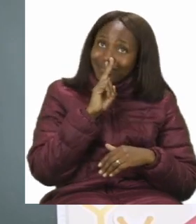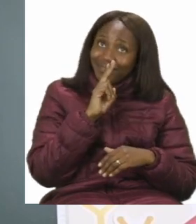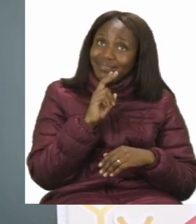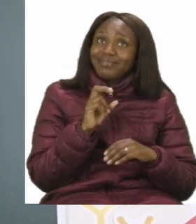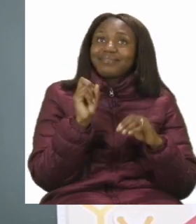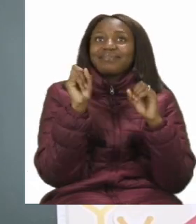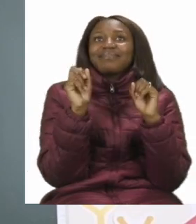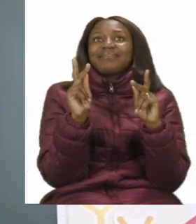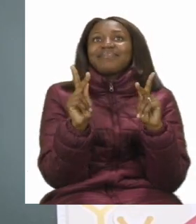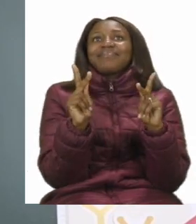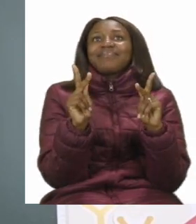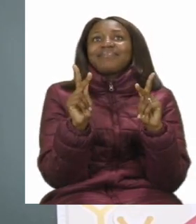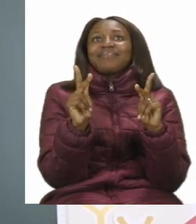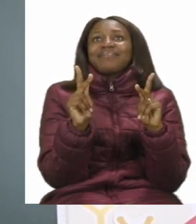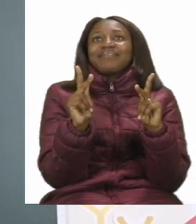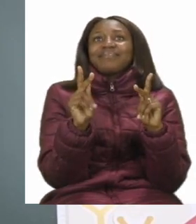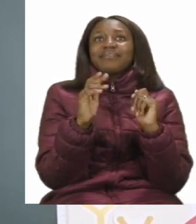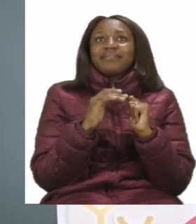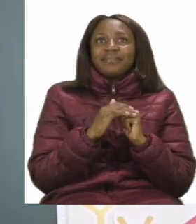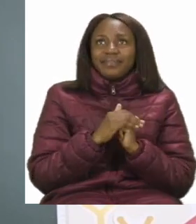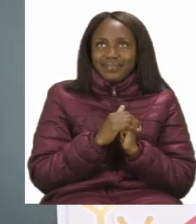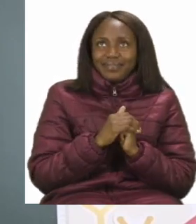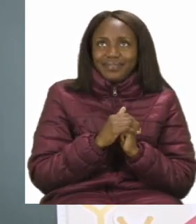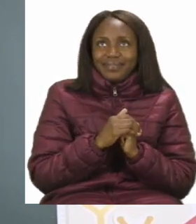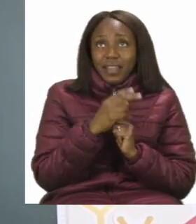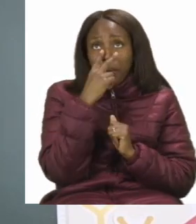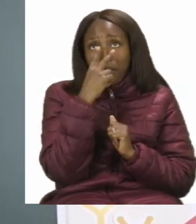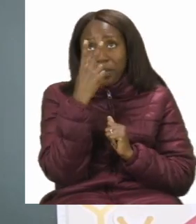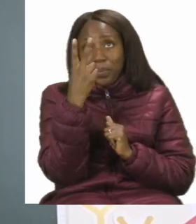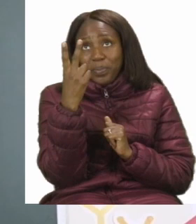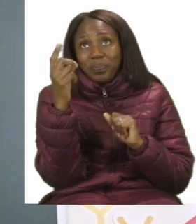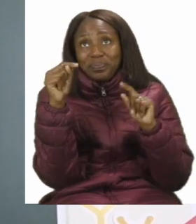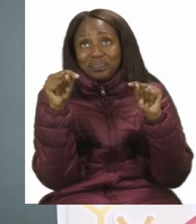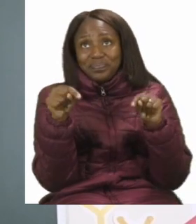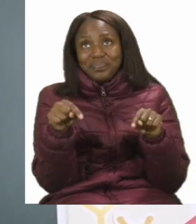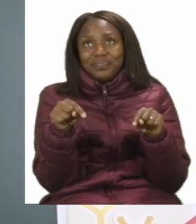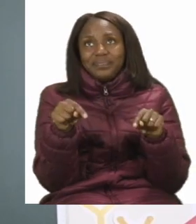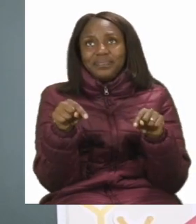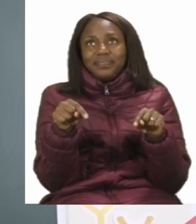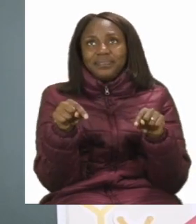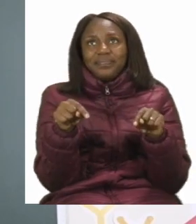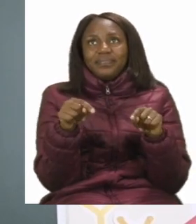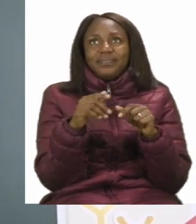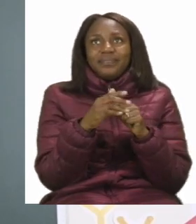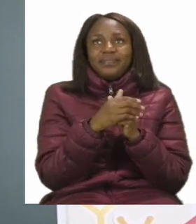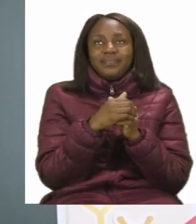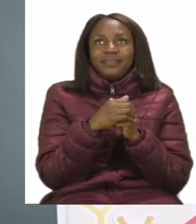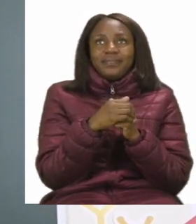tree in Namibia. I will see you shortly after this ad break.